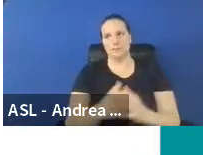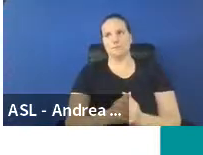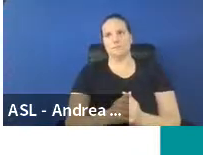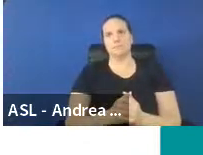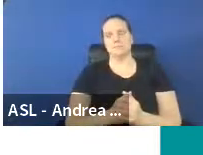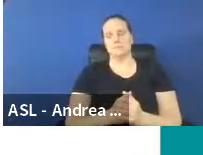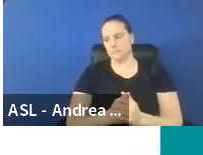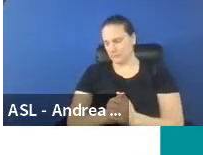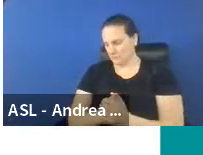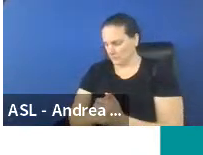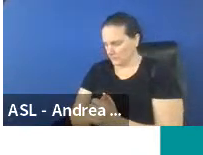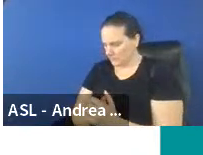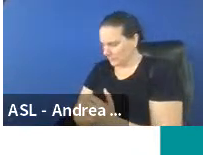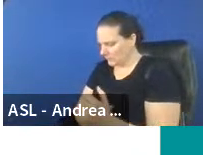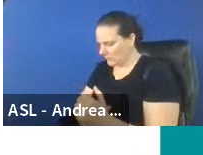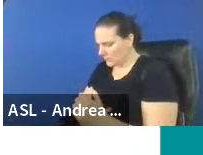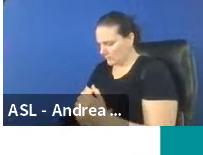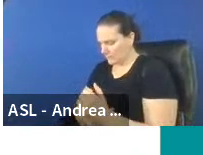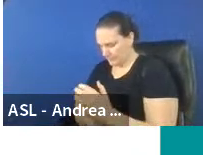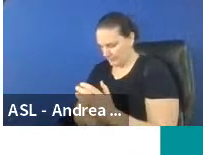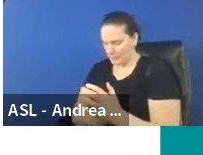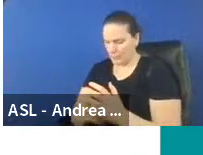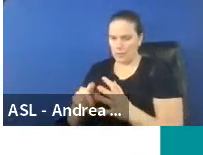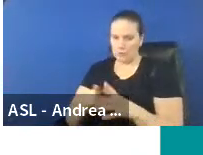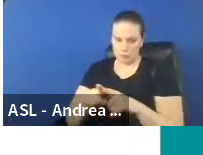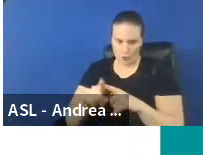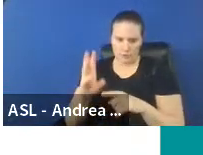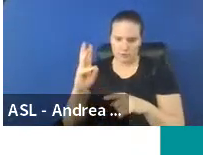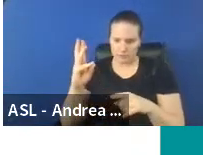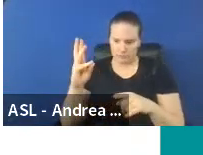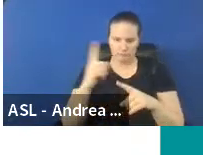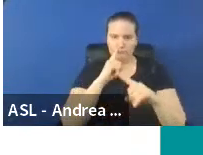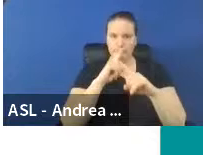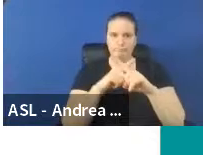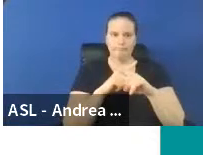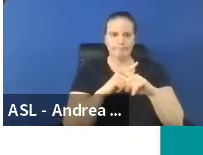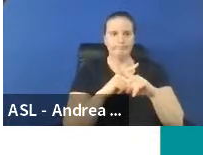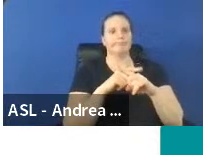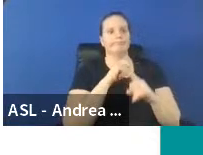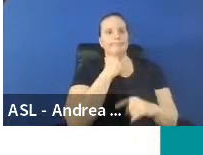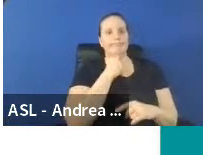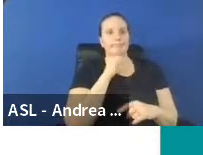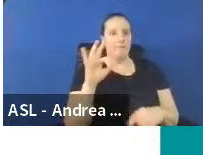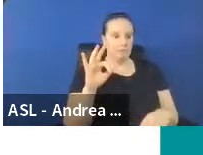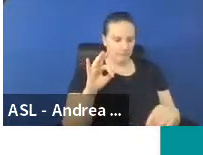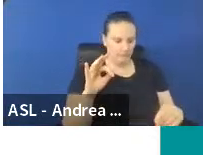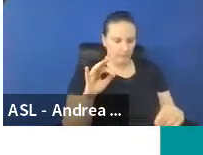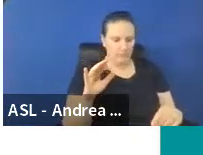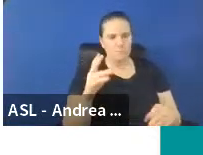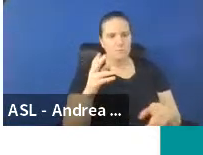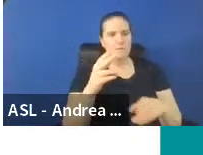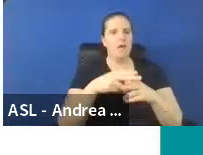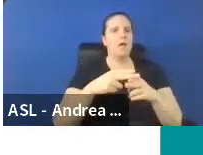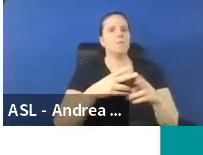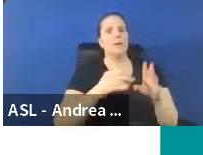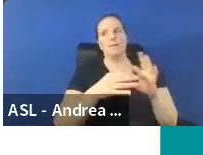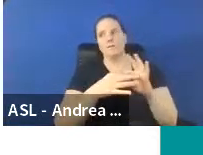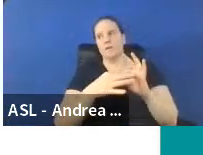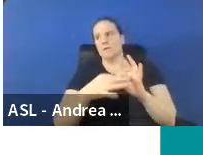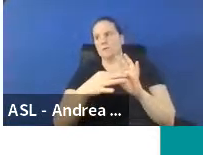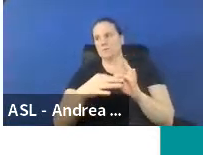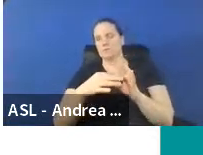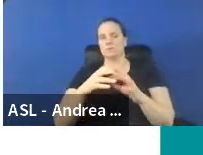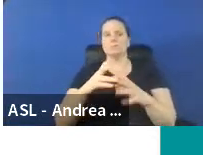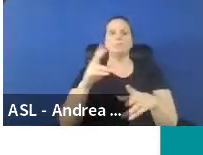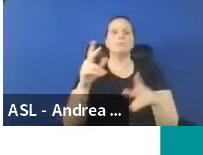Dial *6 to unmute yourself. Please provide your name and affiliation.